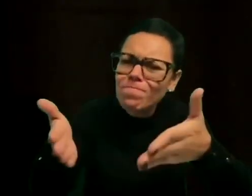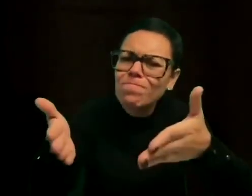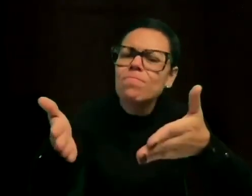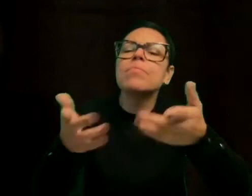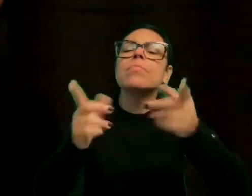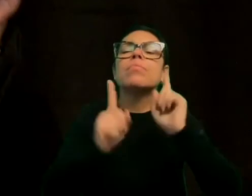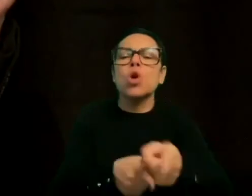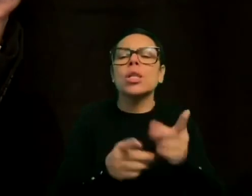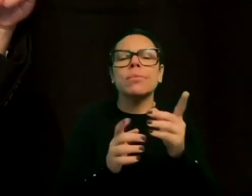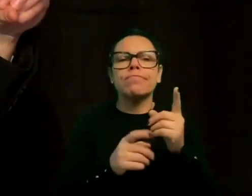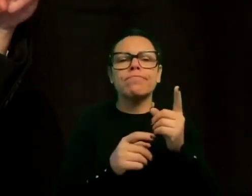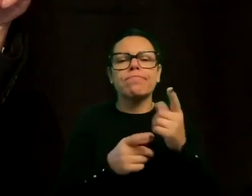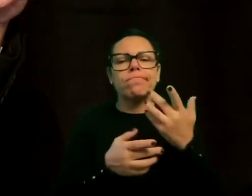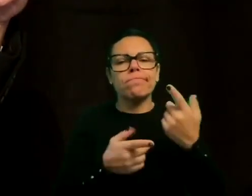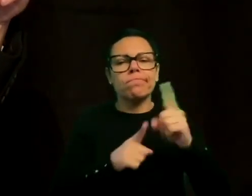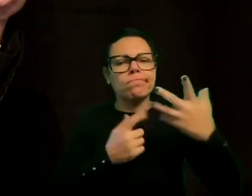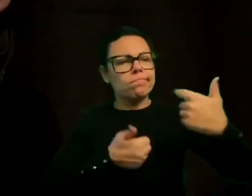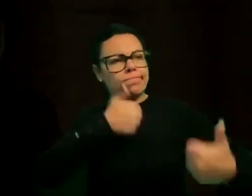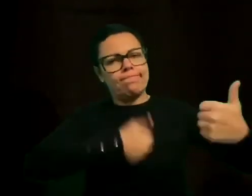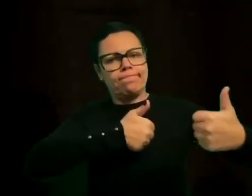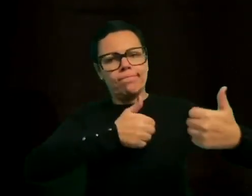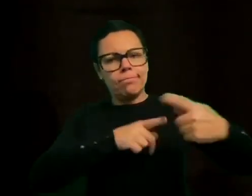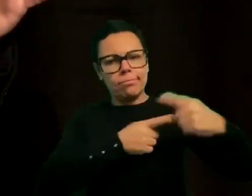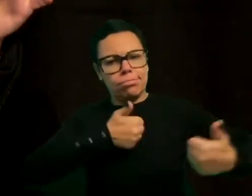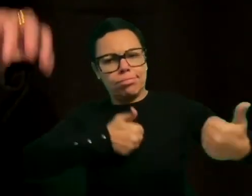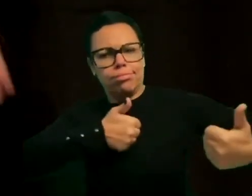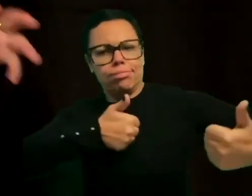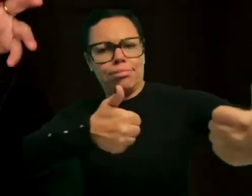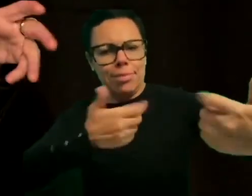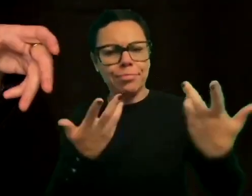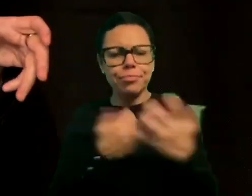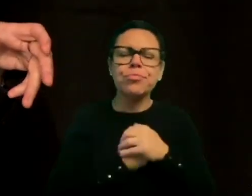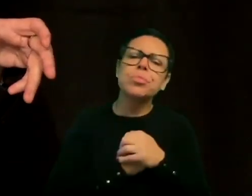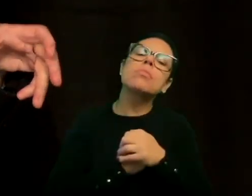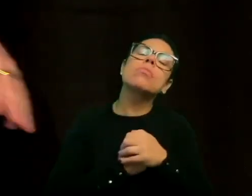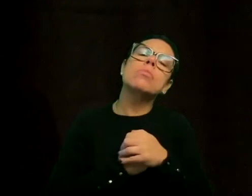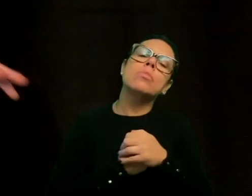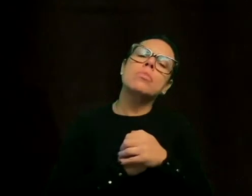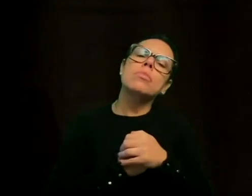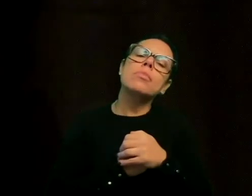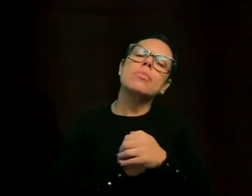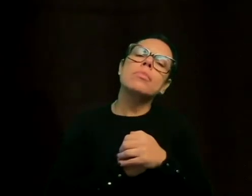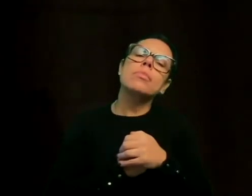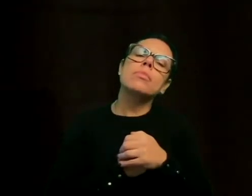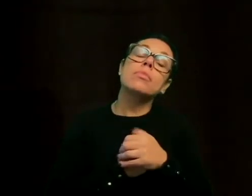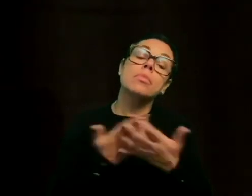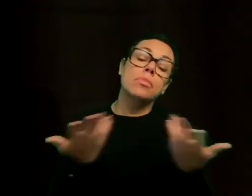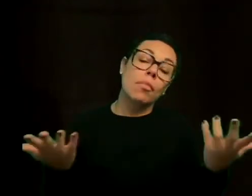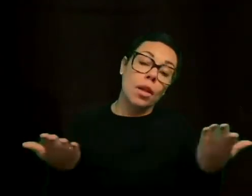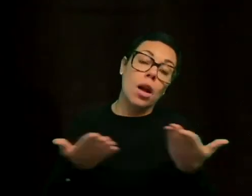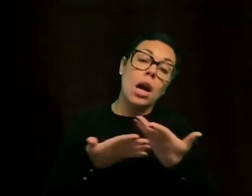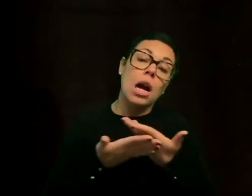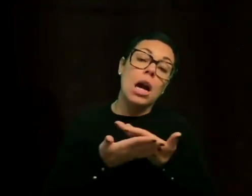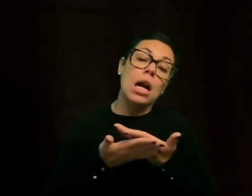take equal treatment to the direst financial consequences. Equal treatment is not just